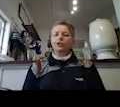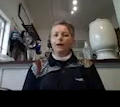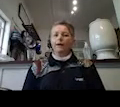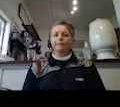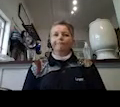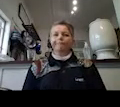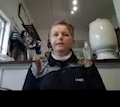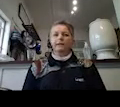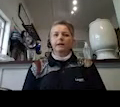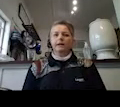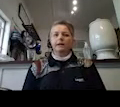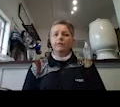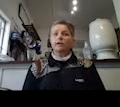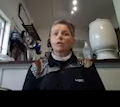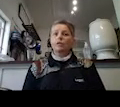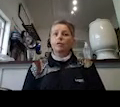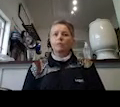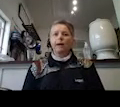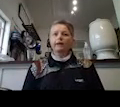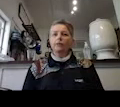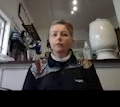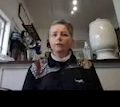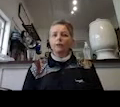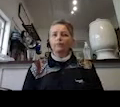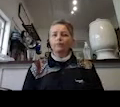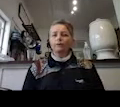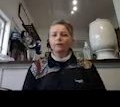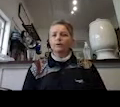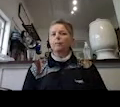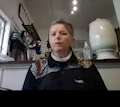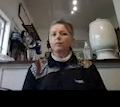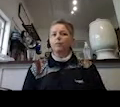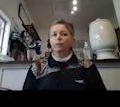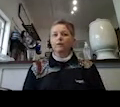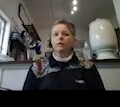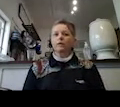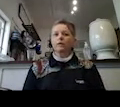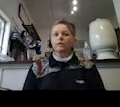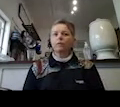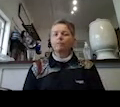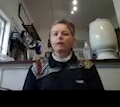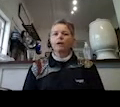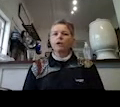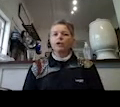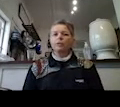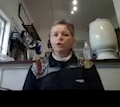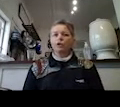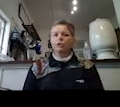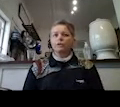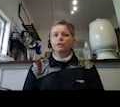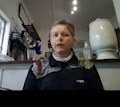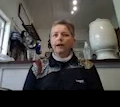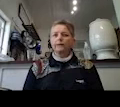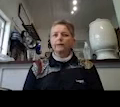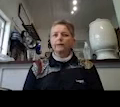and you can't resolve your complaint with the shop that you bought the fridge from, you might